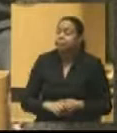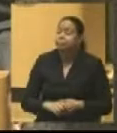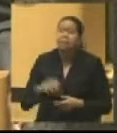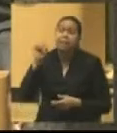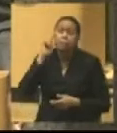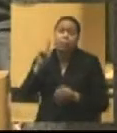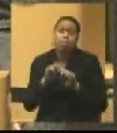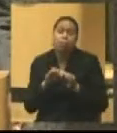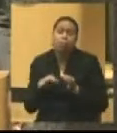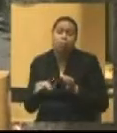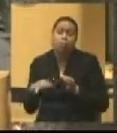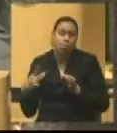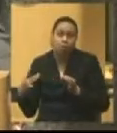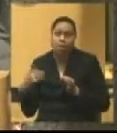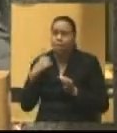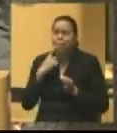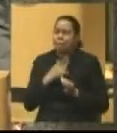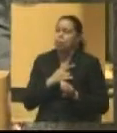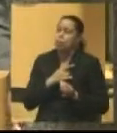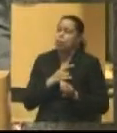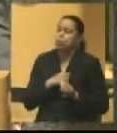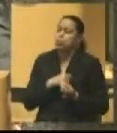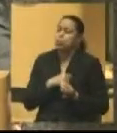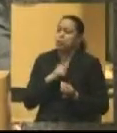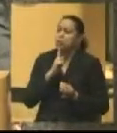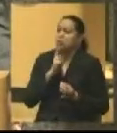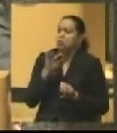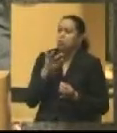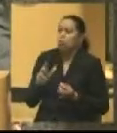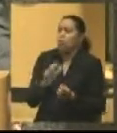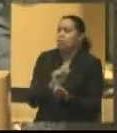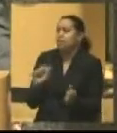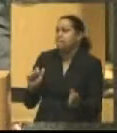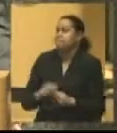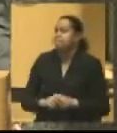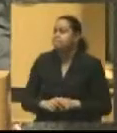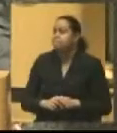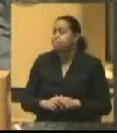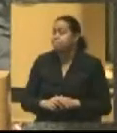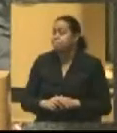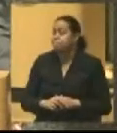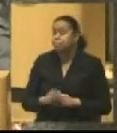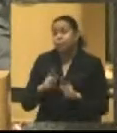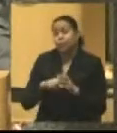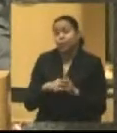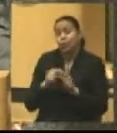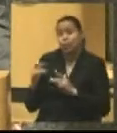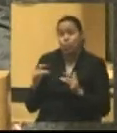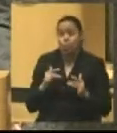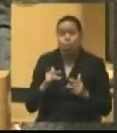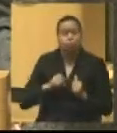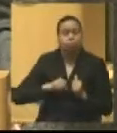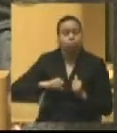so long, Greeley wrote, because in his heart of hearts, Lincoln didn't really want to free the slaves. From the start of the war, Lincoln had